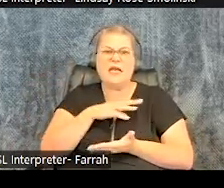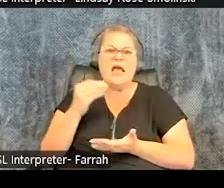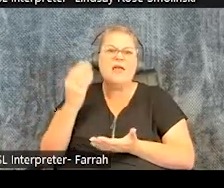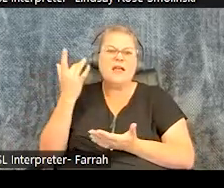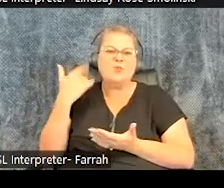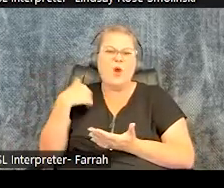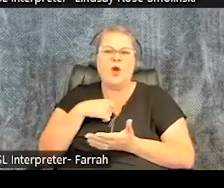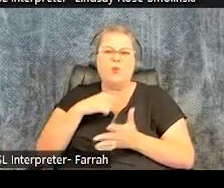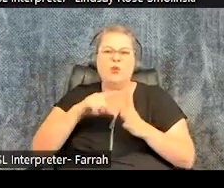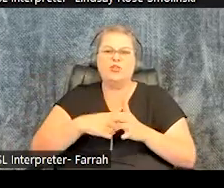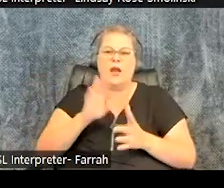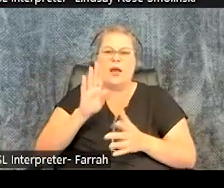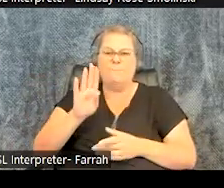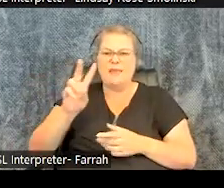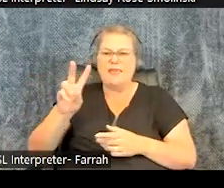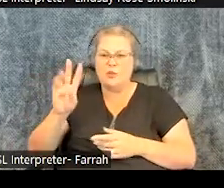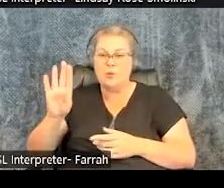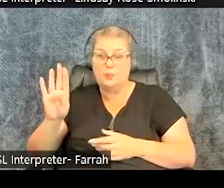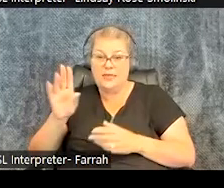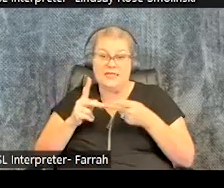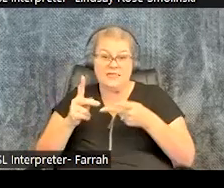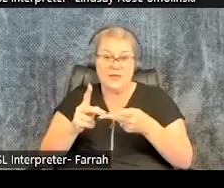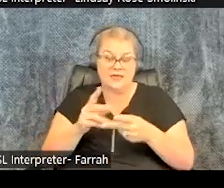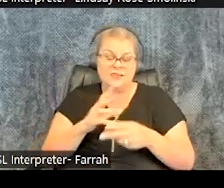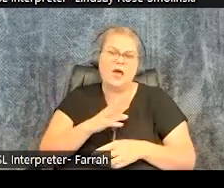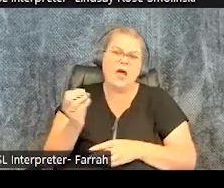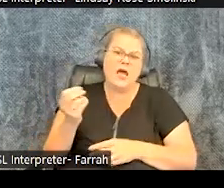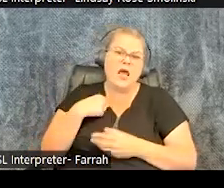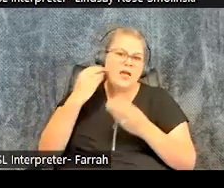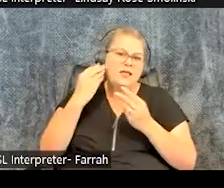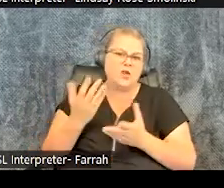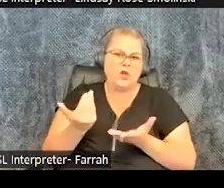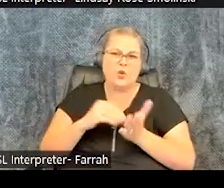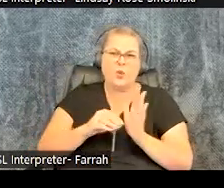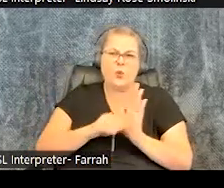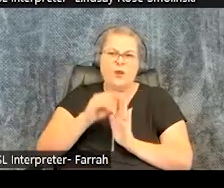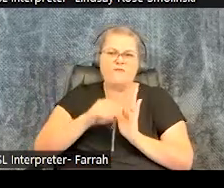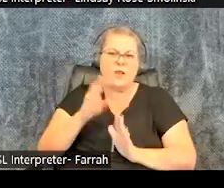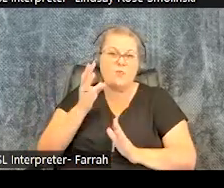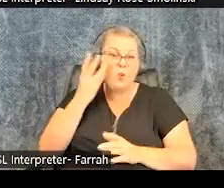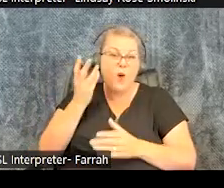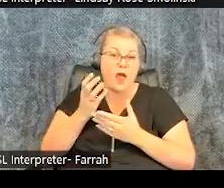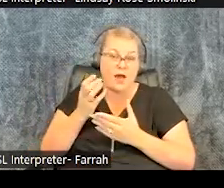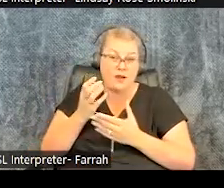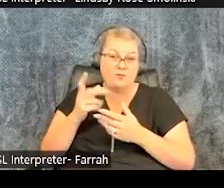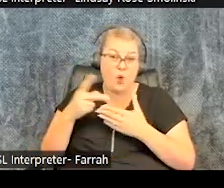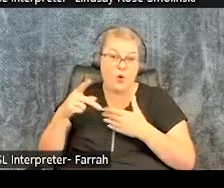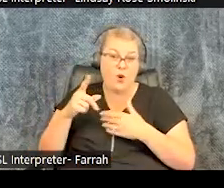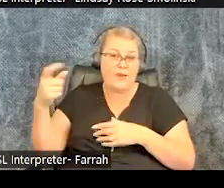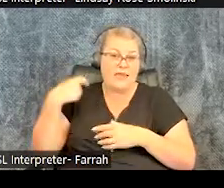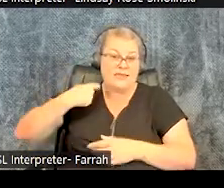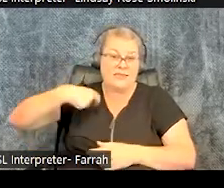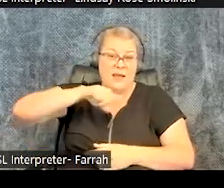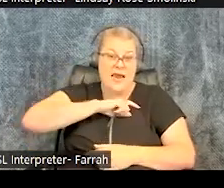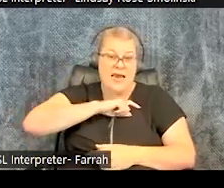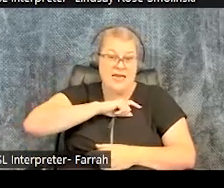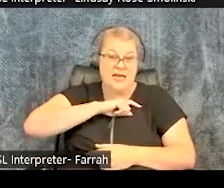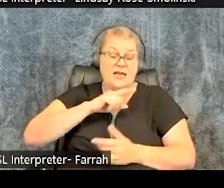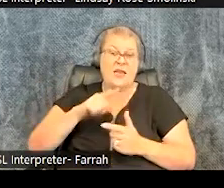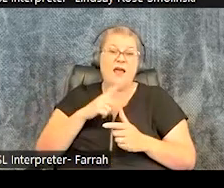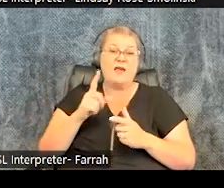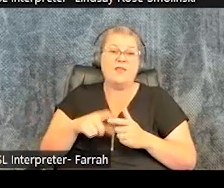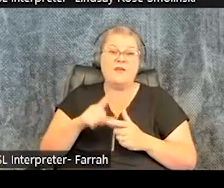B2B space. And I can tell you there was a refillable wine bottle program done in Spain. And then there's actually